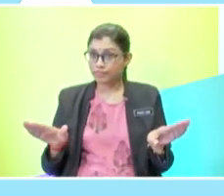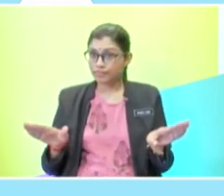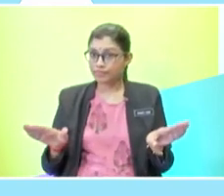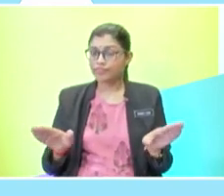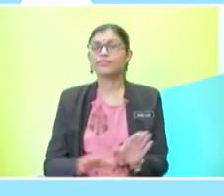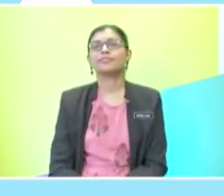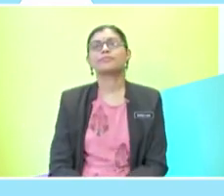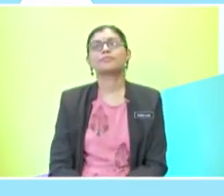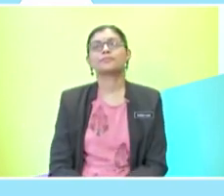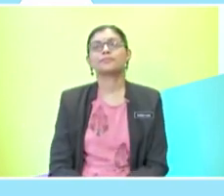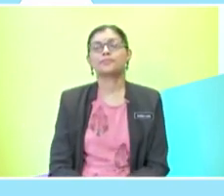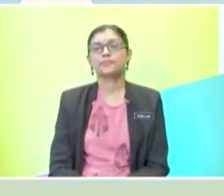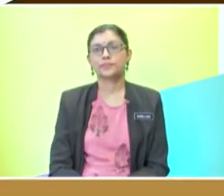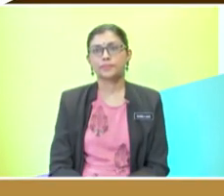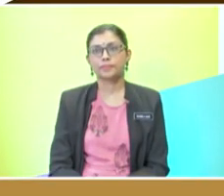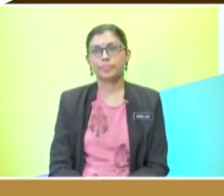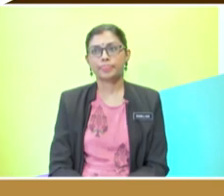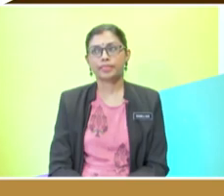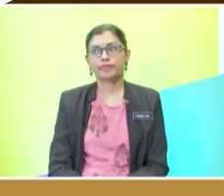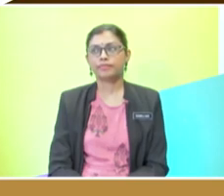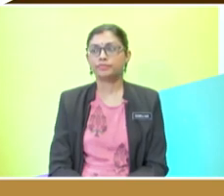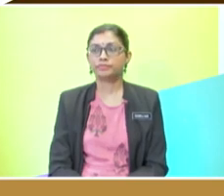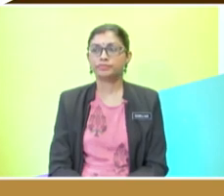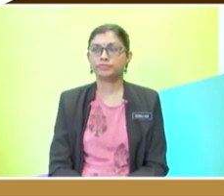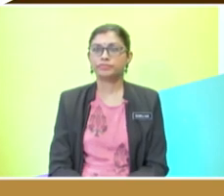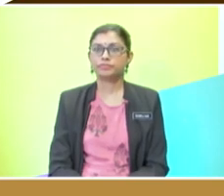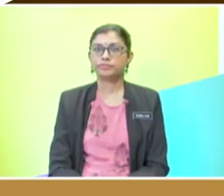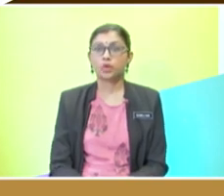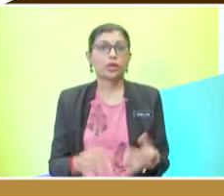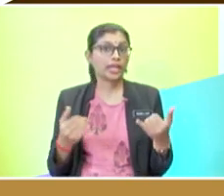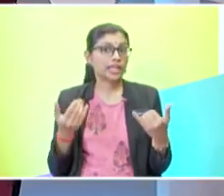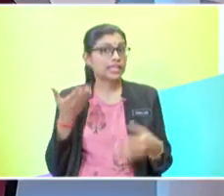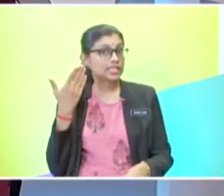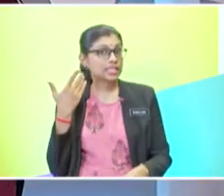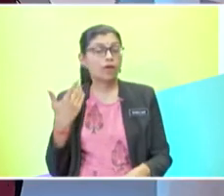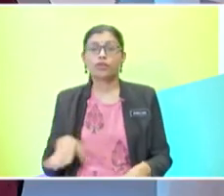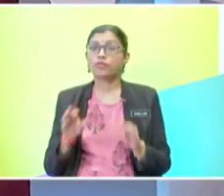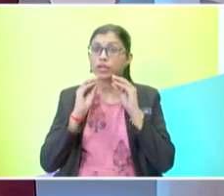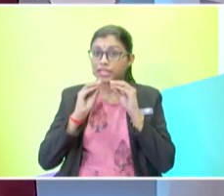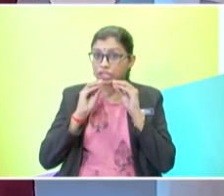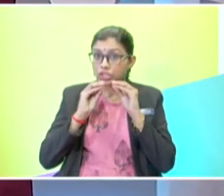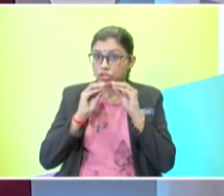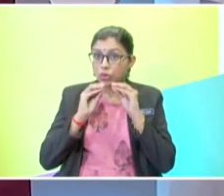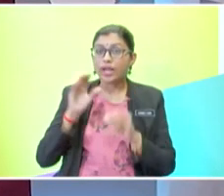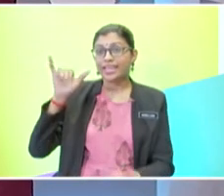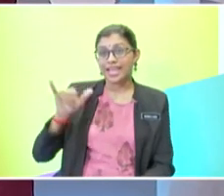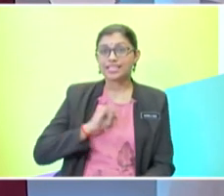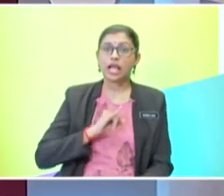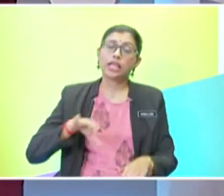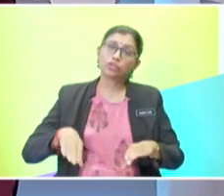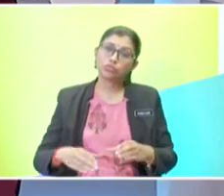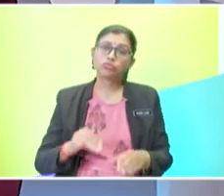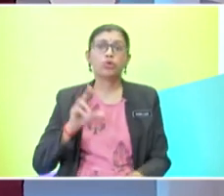don't. Ooh. Okay. All right, so just now we have tell you the information that you need in order to participate